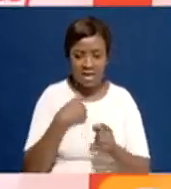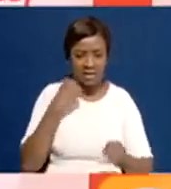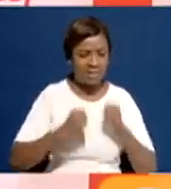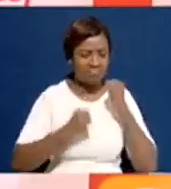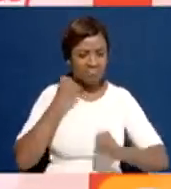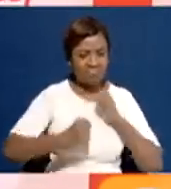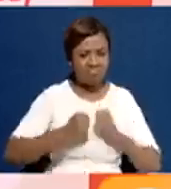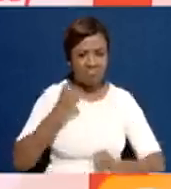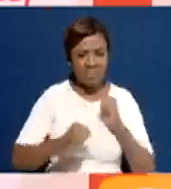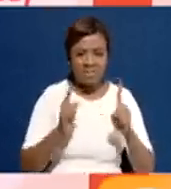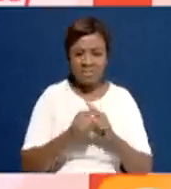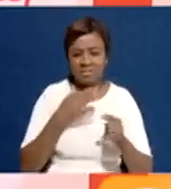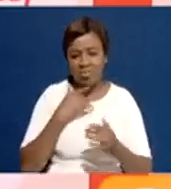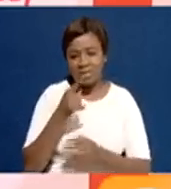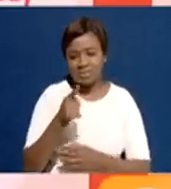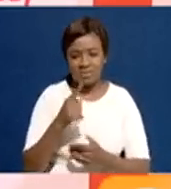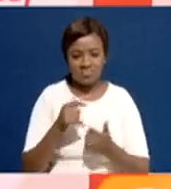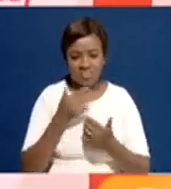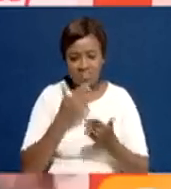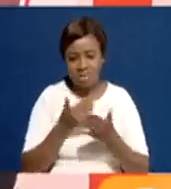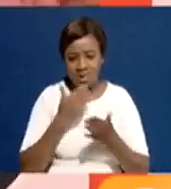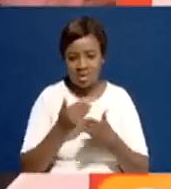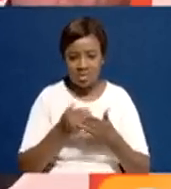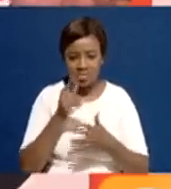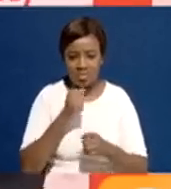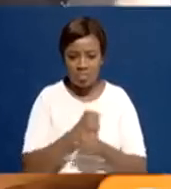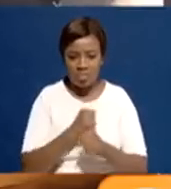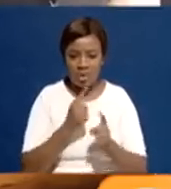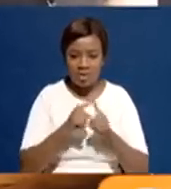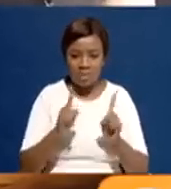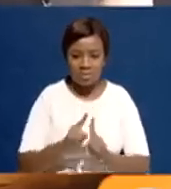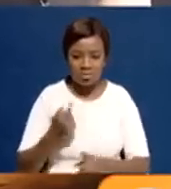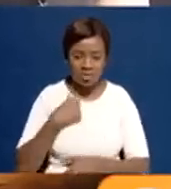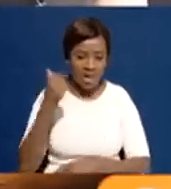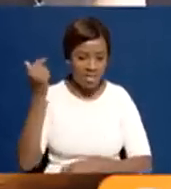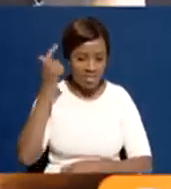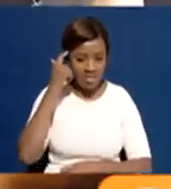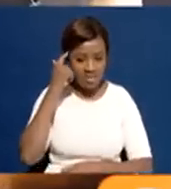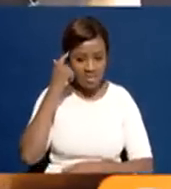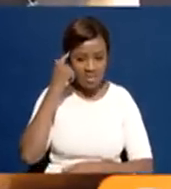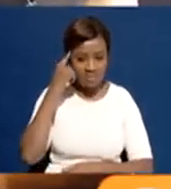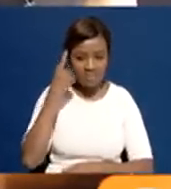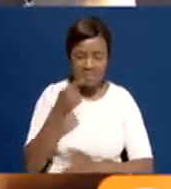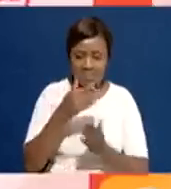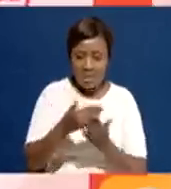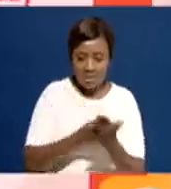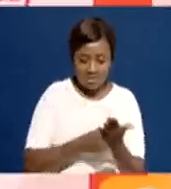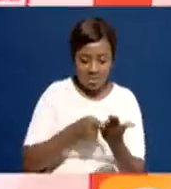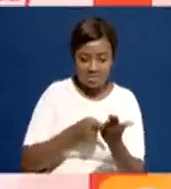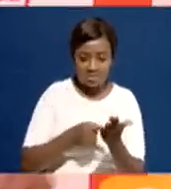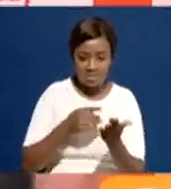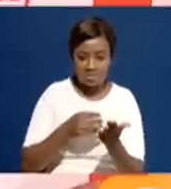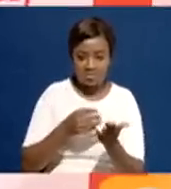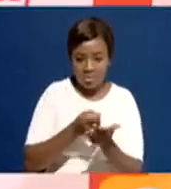her for what she has done. And I think the report that she has written to apologize,